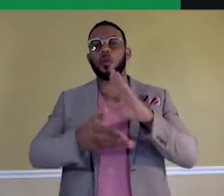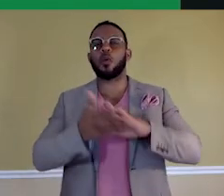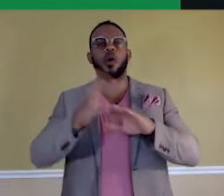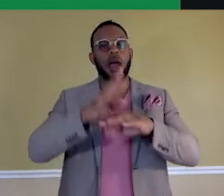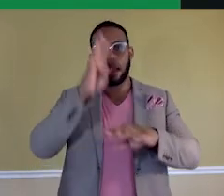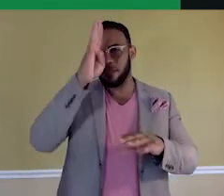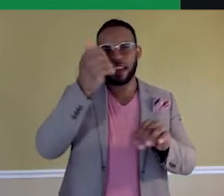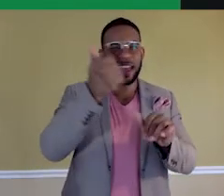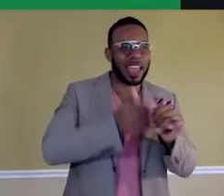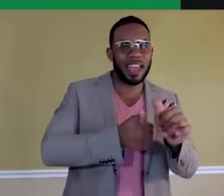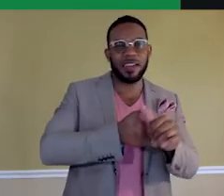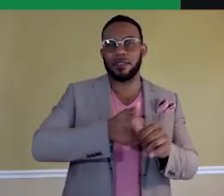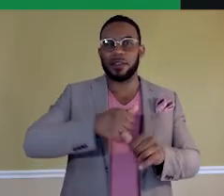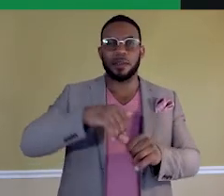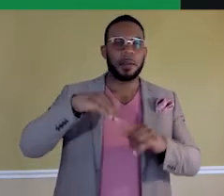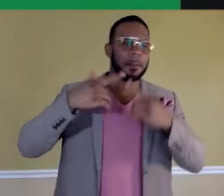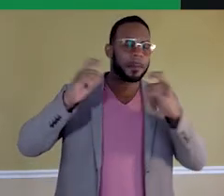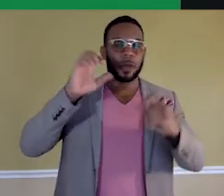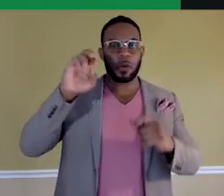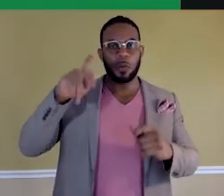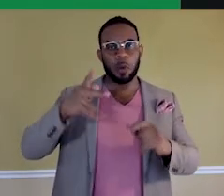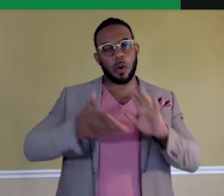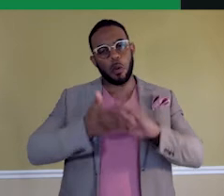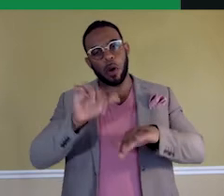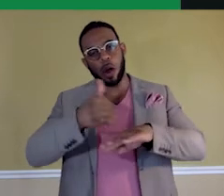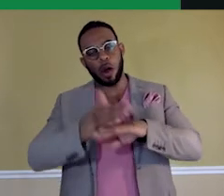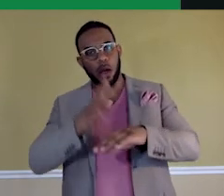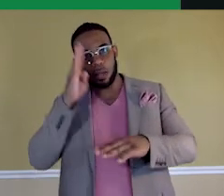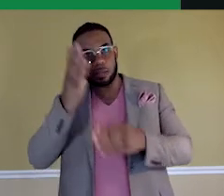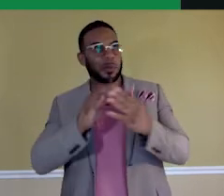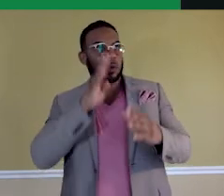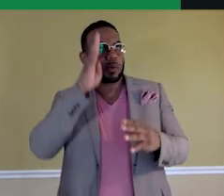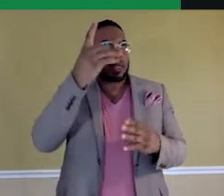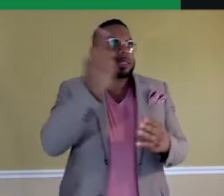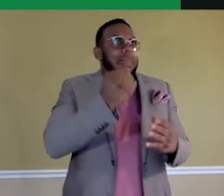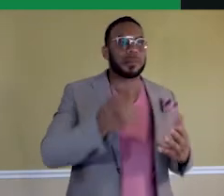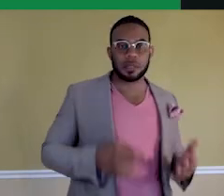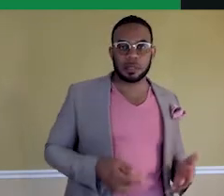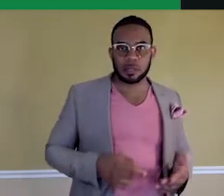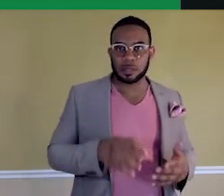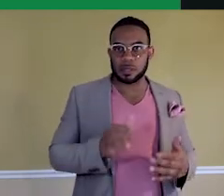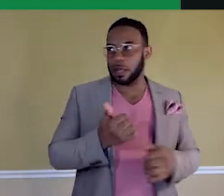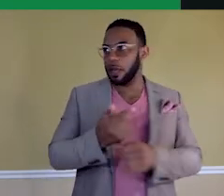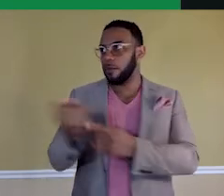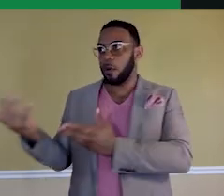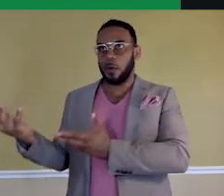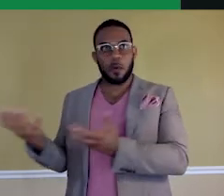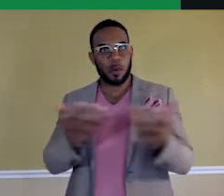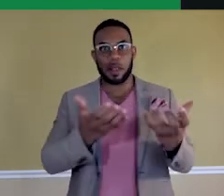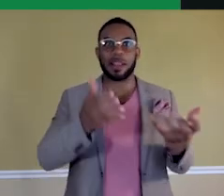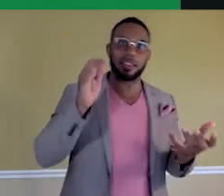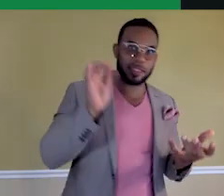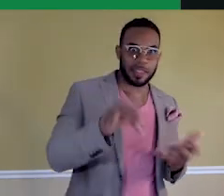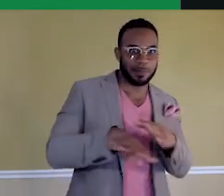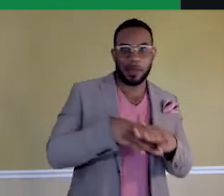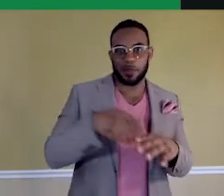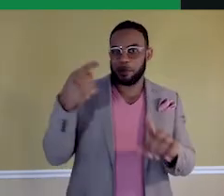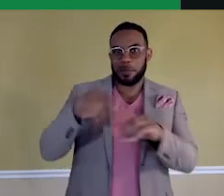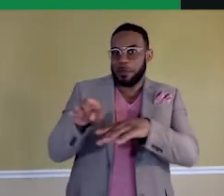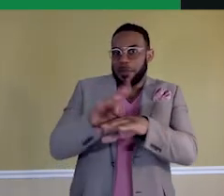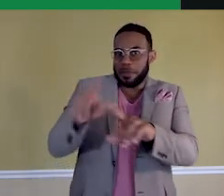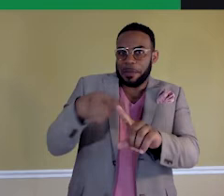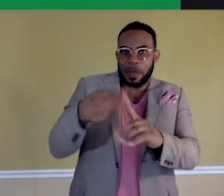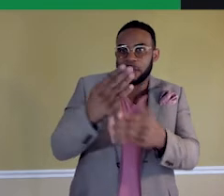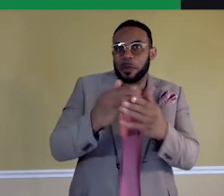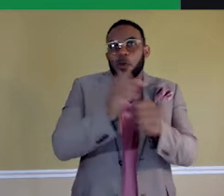Every big corporation is born from innovations. Someone created something that everyone wanted. That is basically what business is